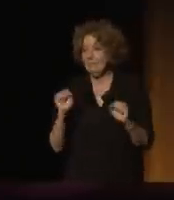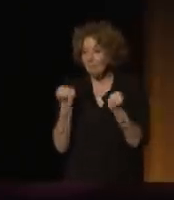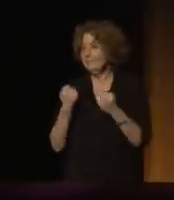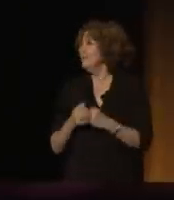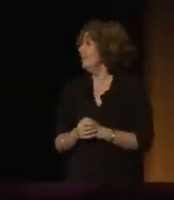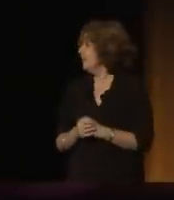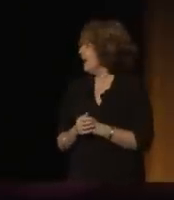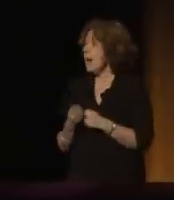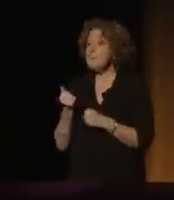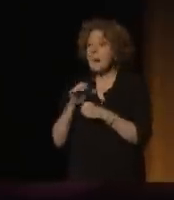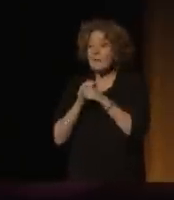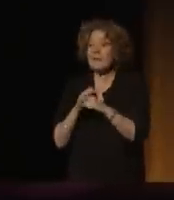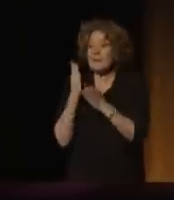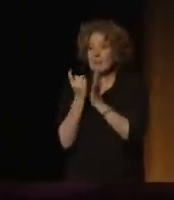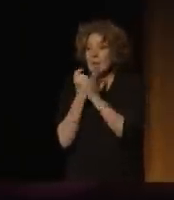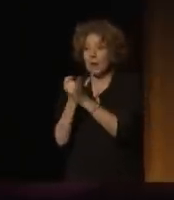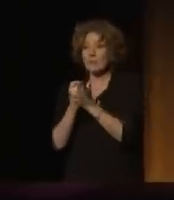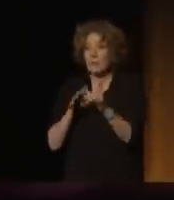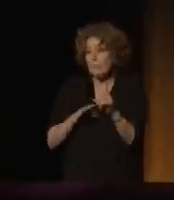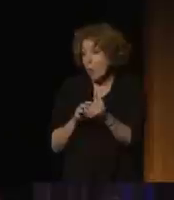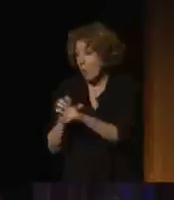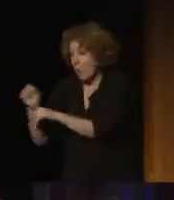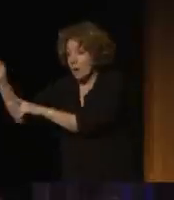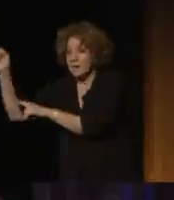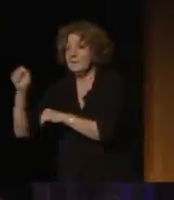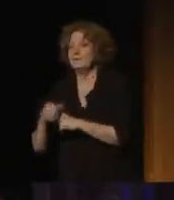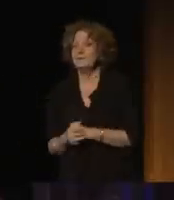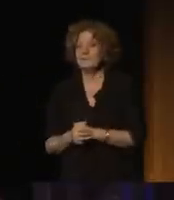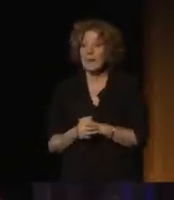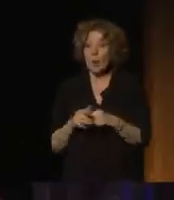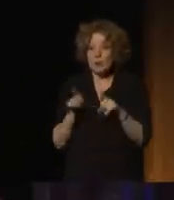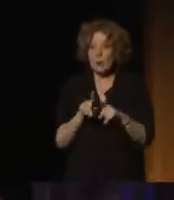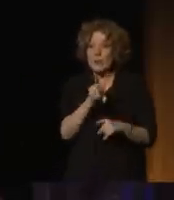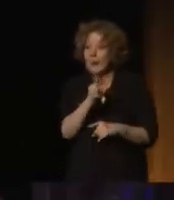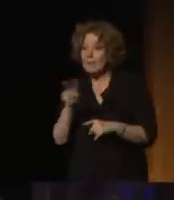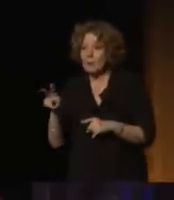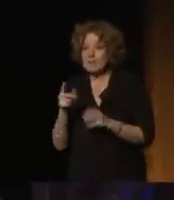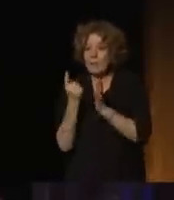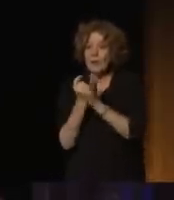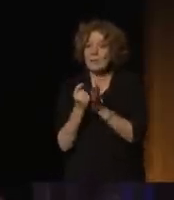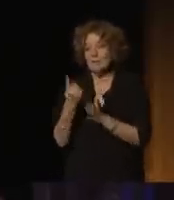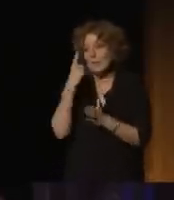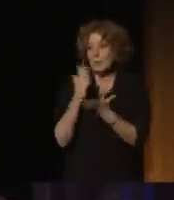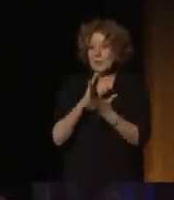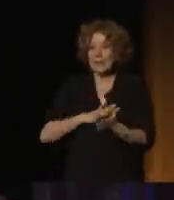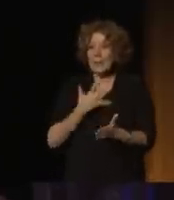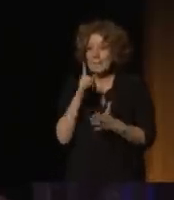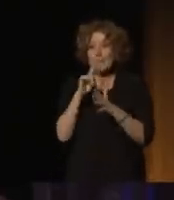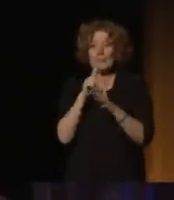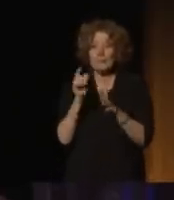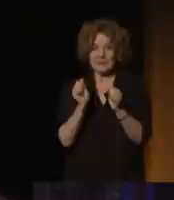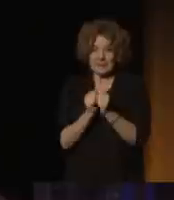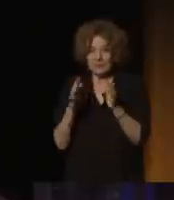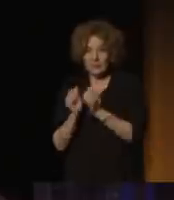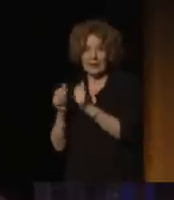my friends who were therapists were fully booked out, including with couples therapy, which I thought was fascinating, if people disagreed on